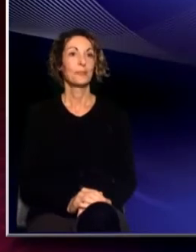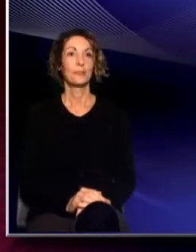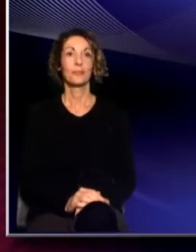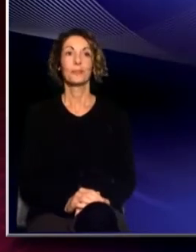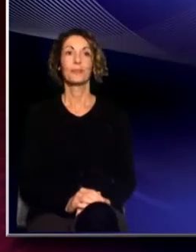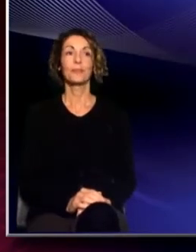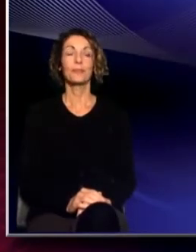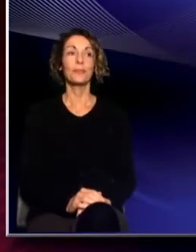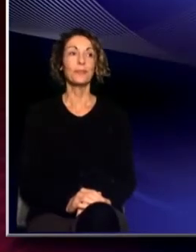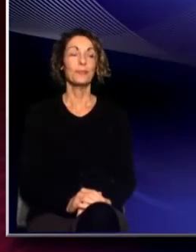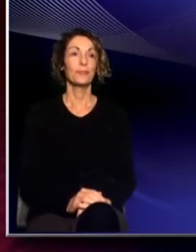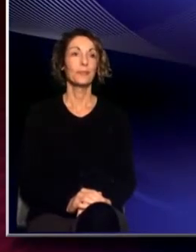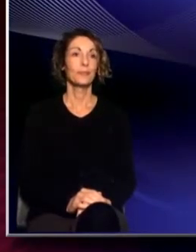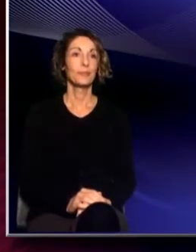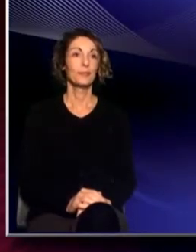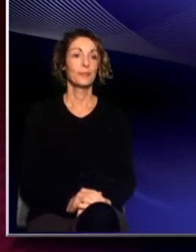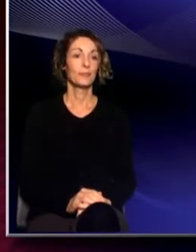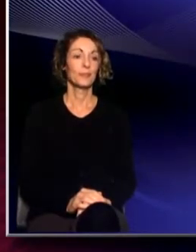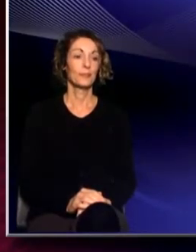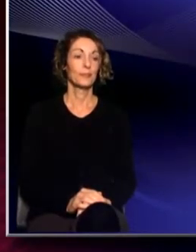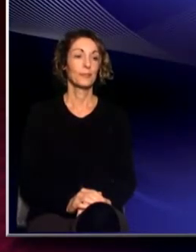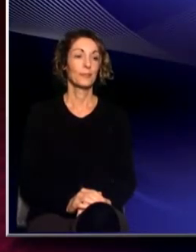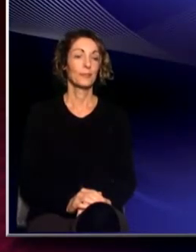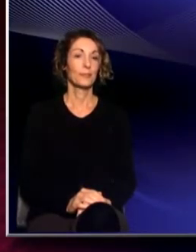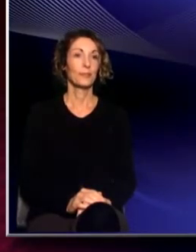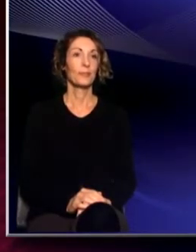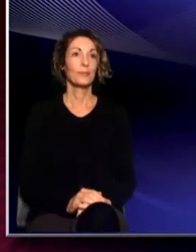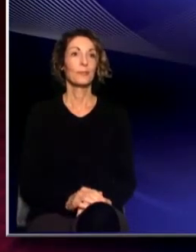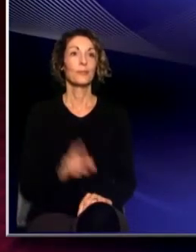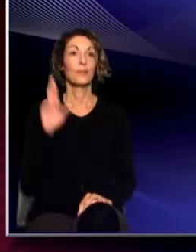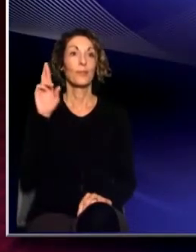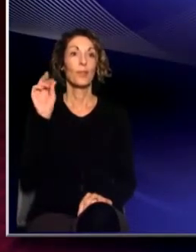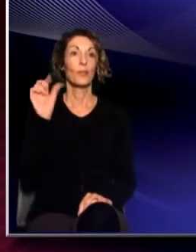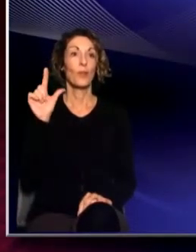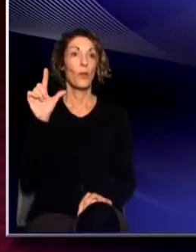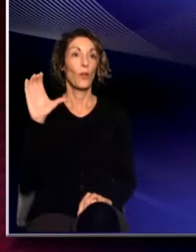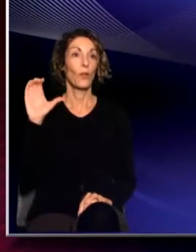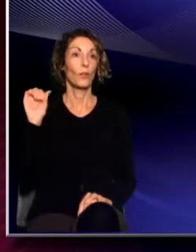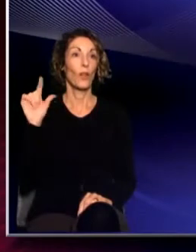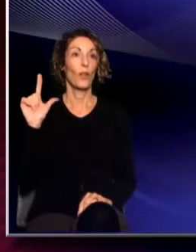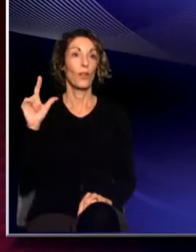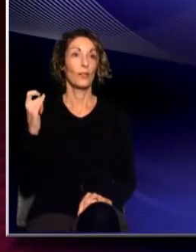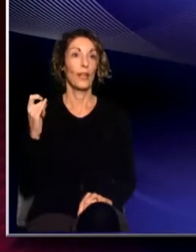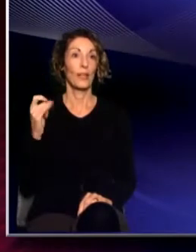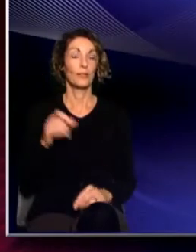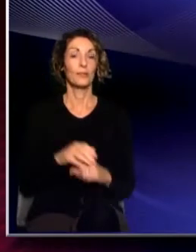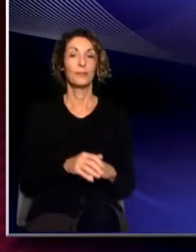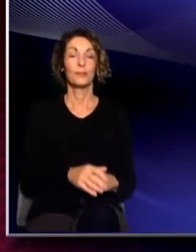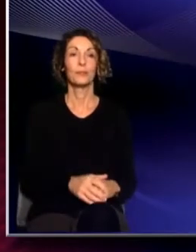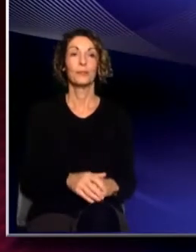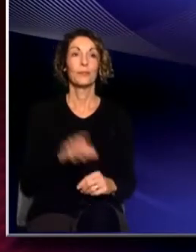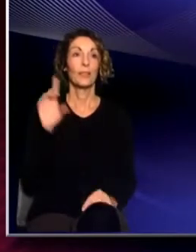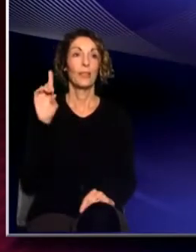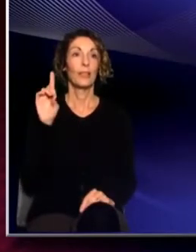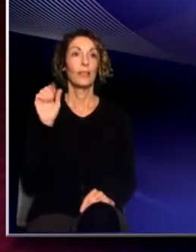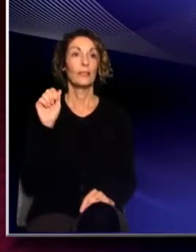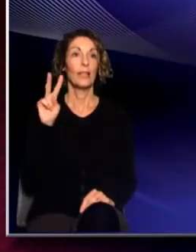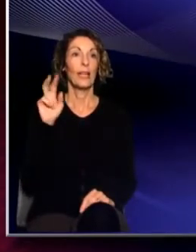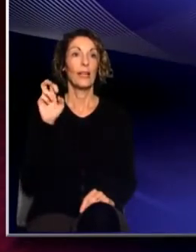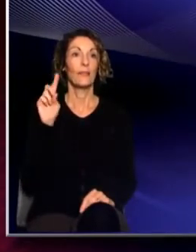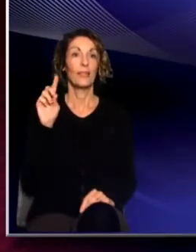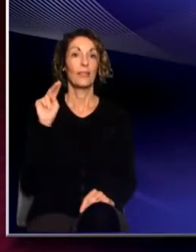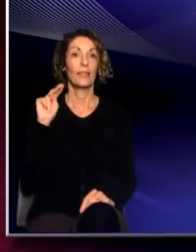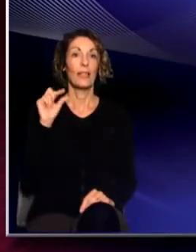Do you want me to hit the go? Roll call. Yes, please. David Nigro,